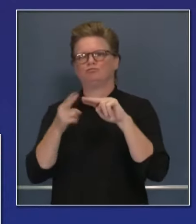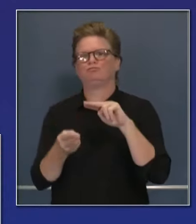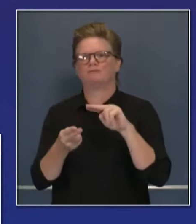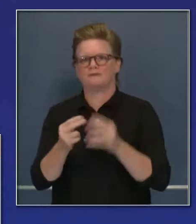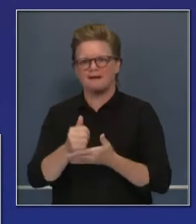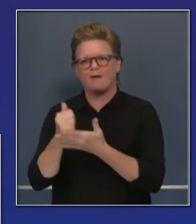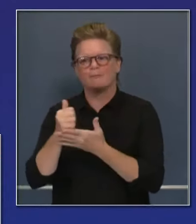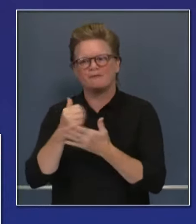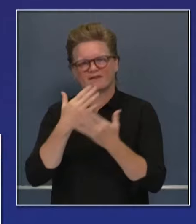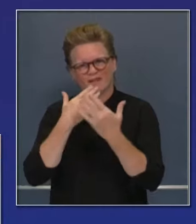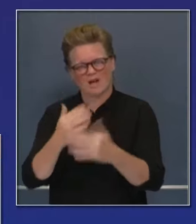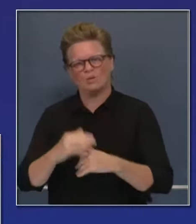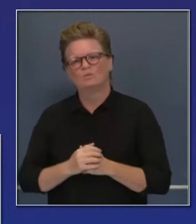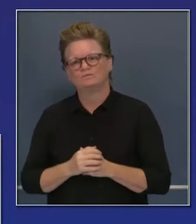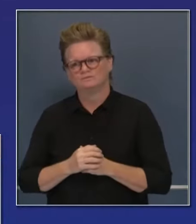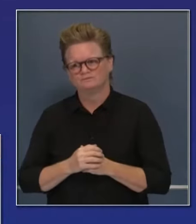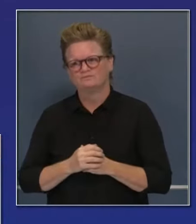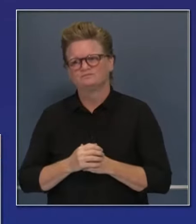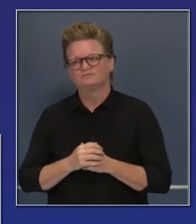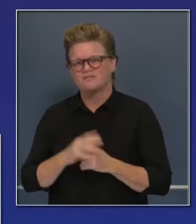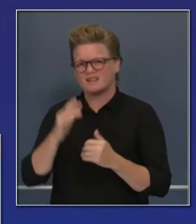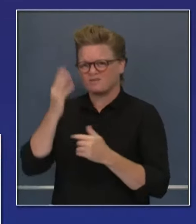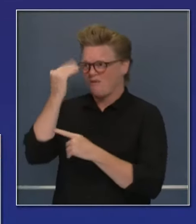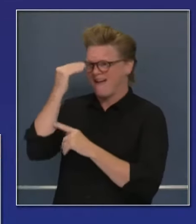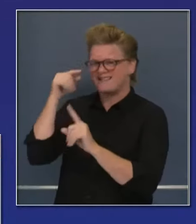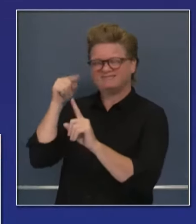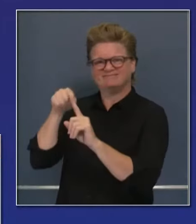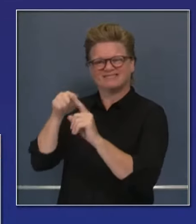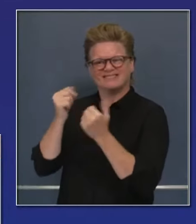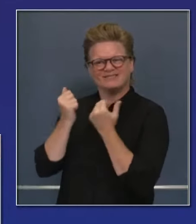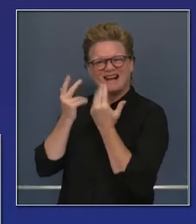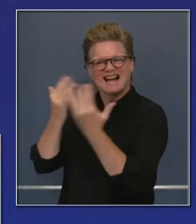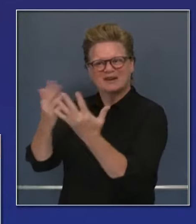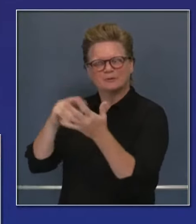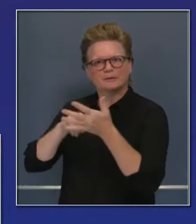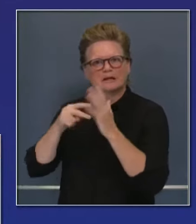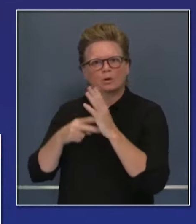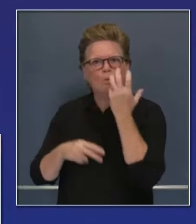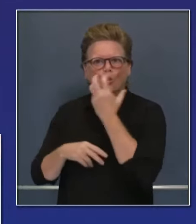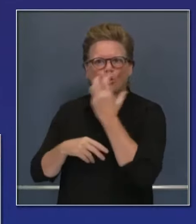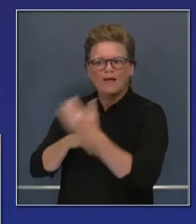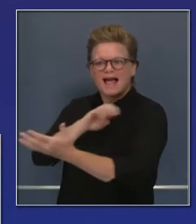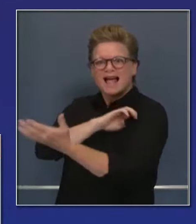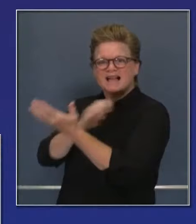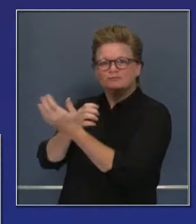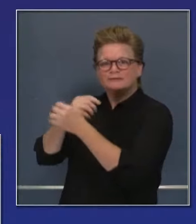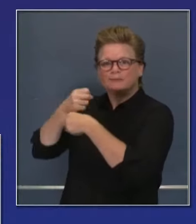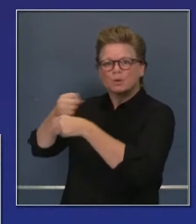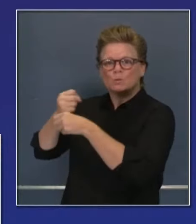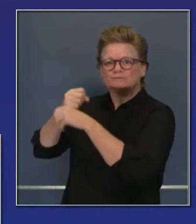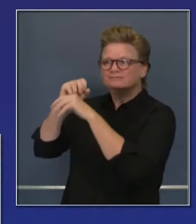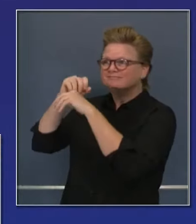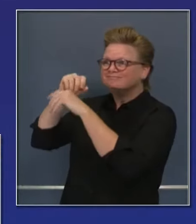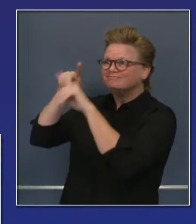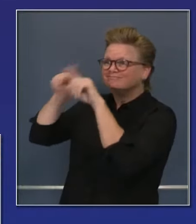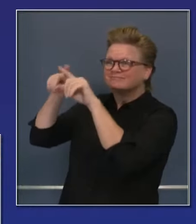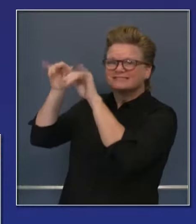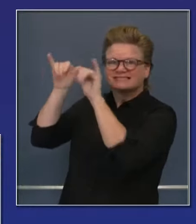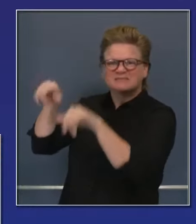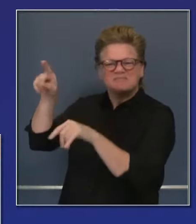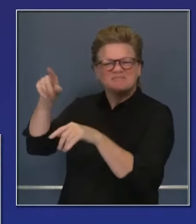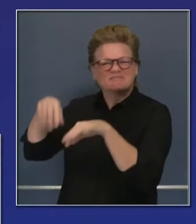challenging because the wildfires impacted some of our energy generation in this state. So all these things are connected. This